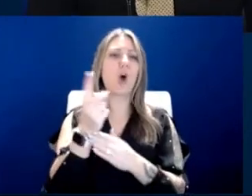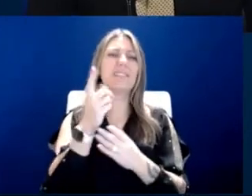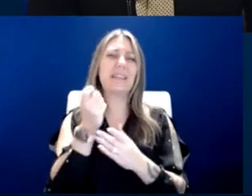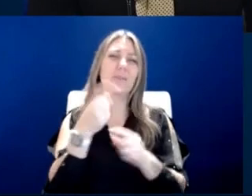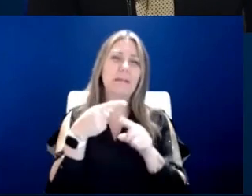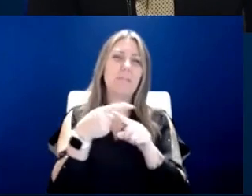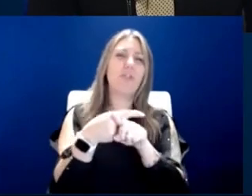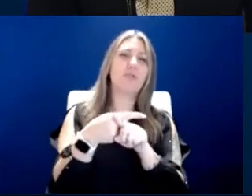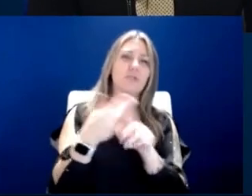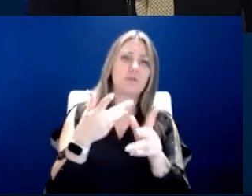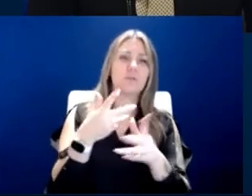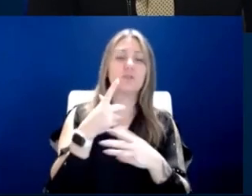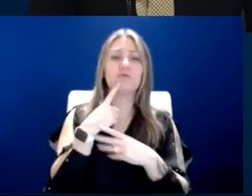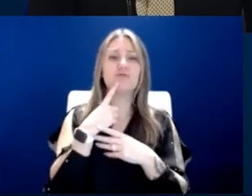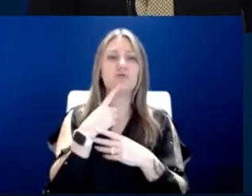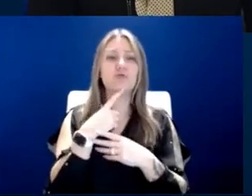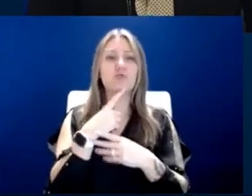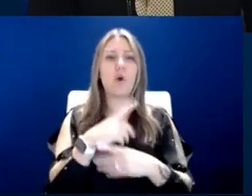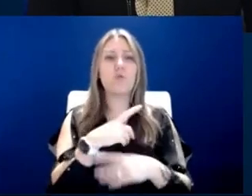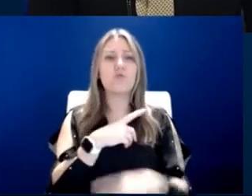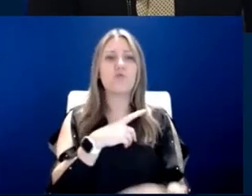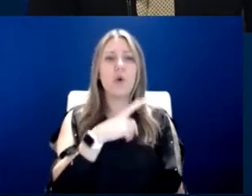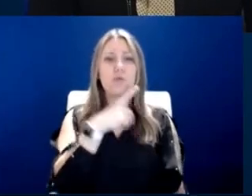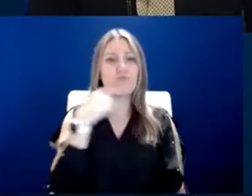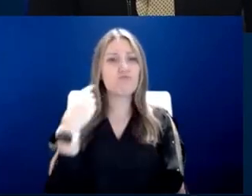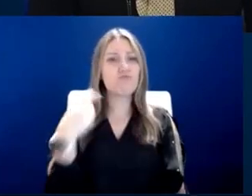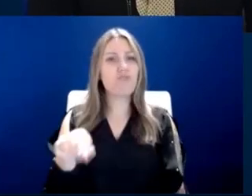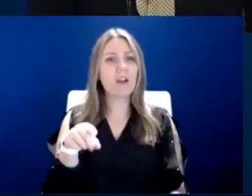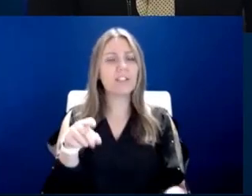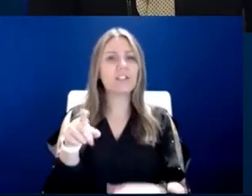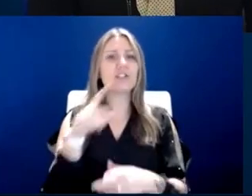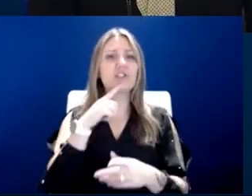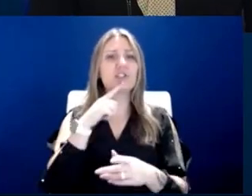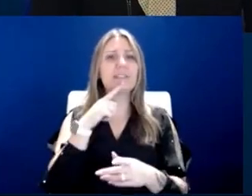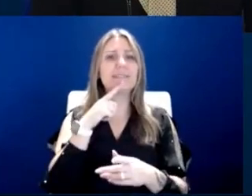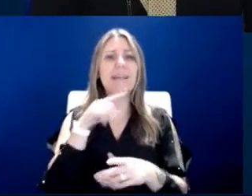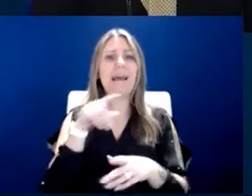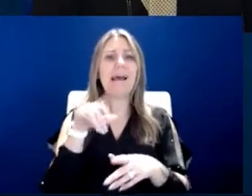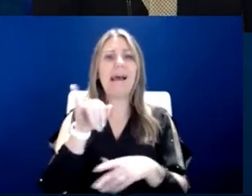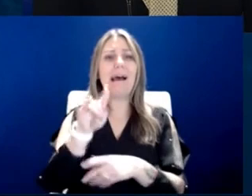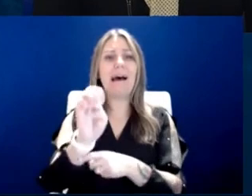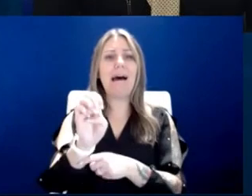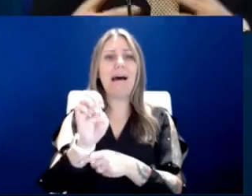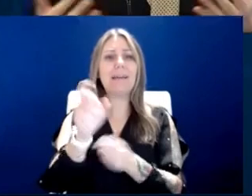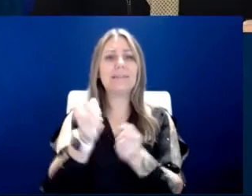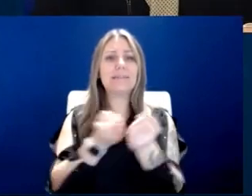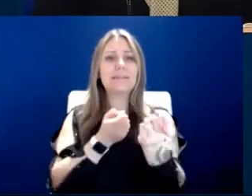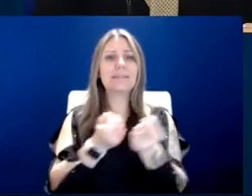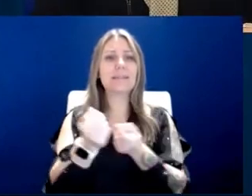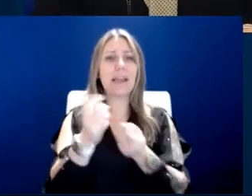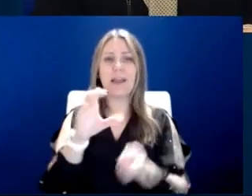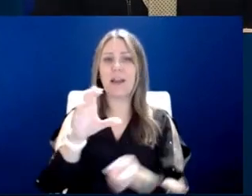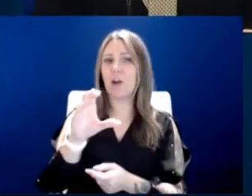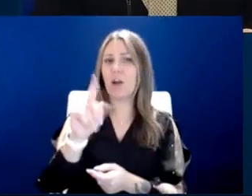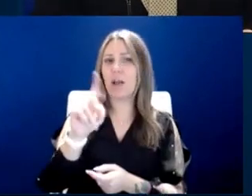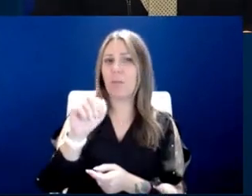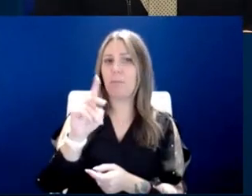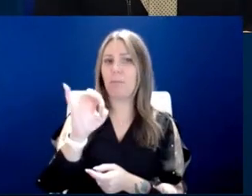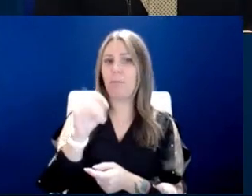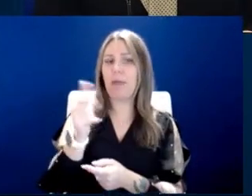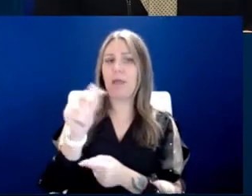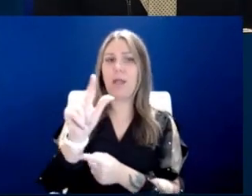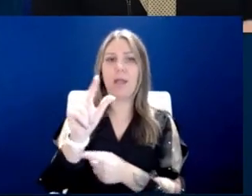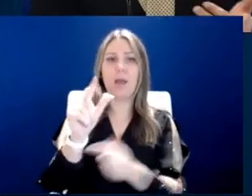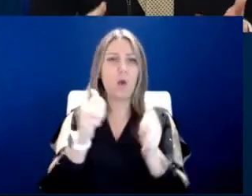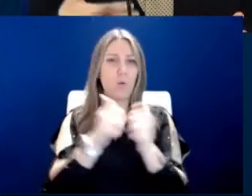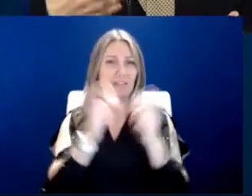skier, the Russian ice skater, Camilla, and the issue with the heart medication that she was